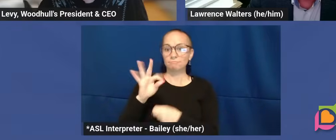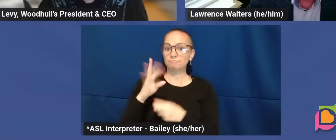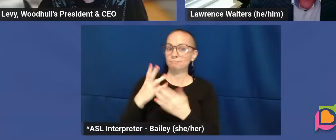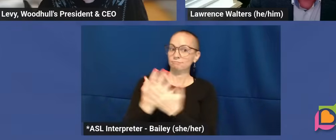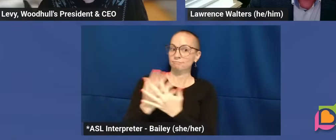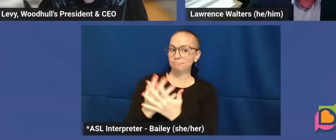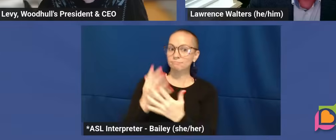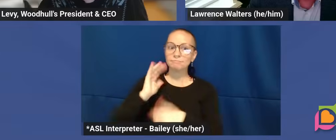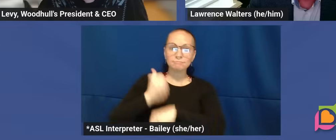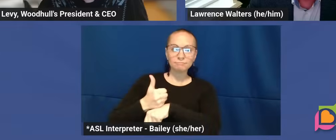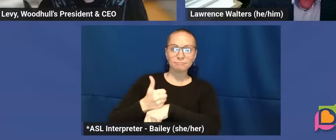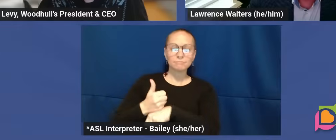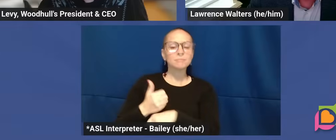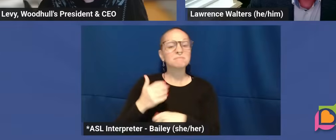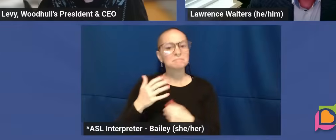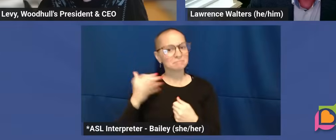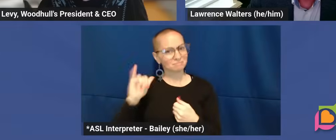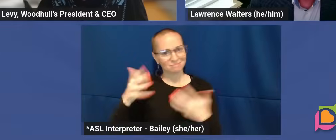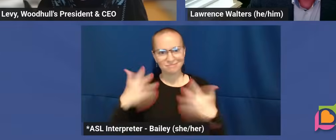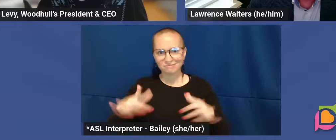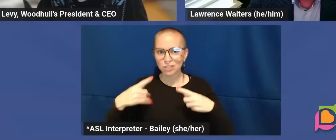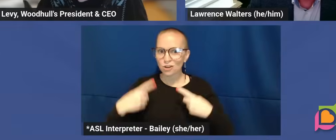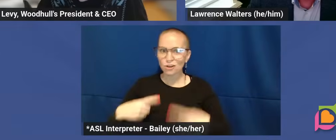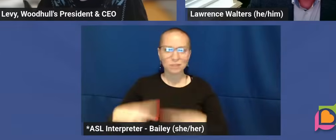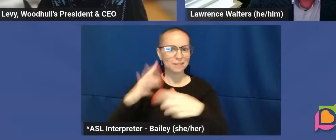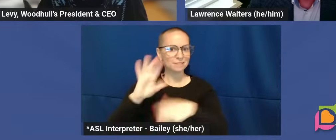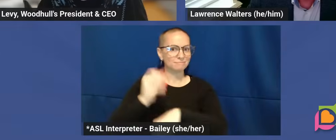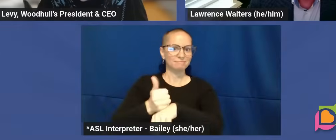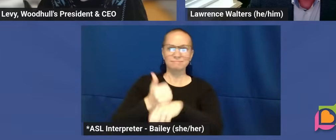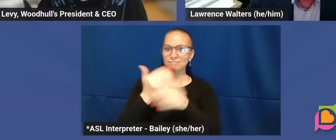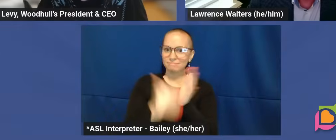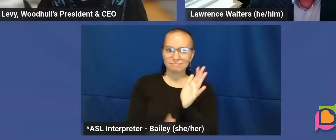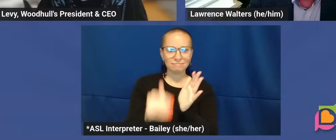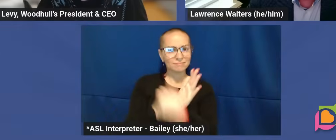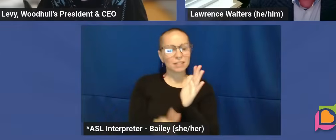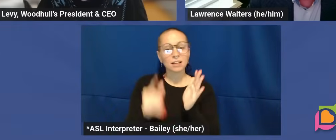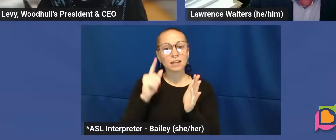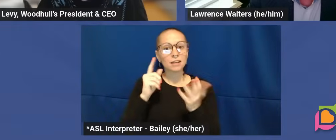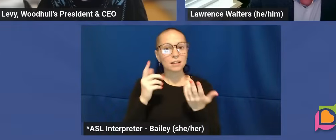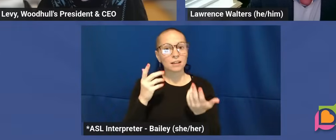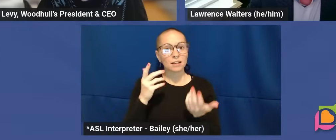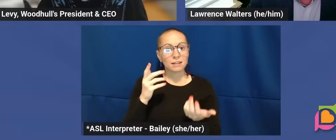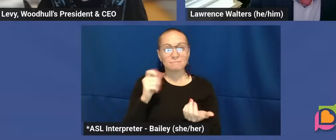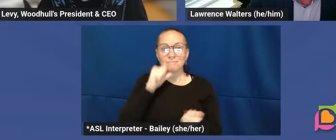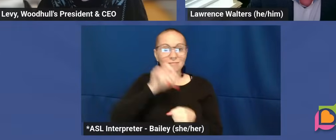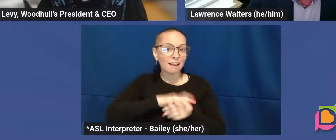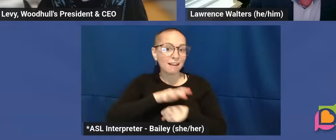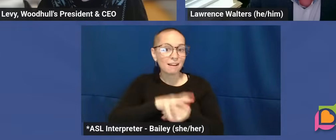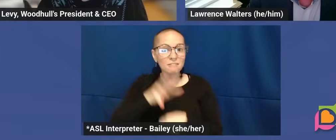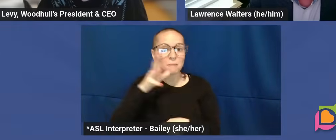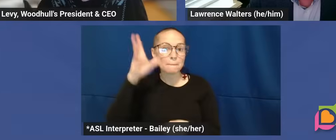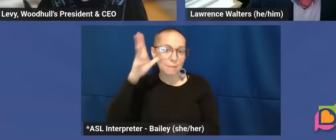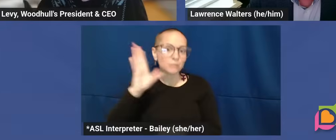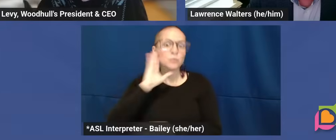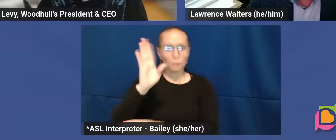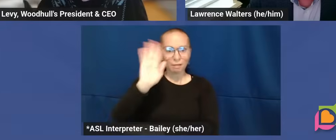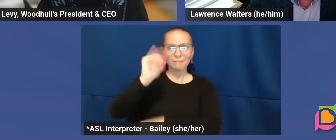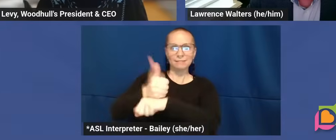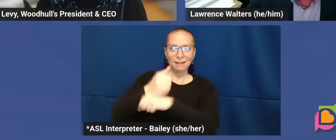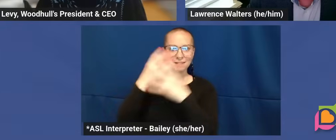filters. The argument has been made in this case, and in the legislative arena, that not enough parents are doing it.